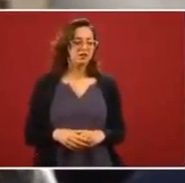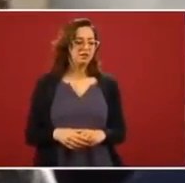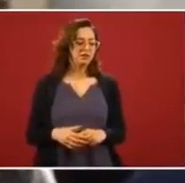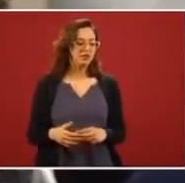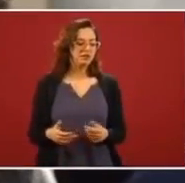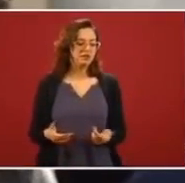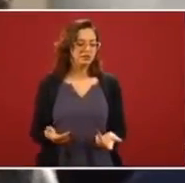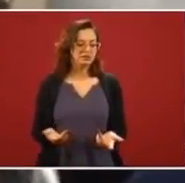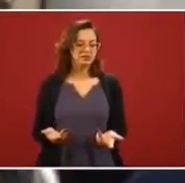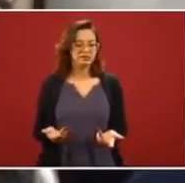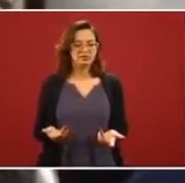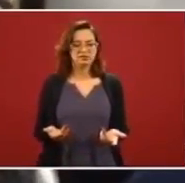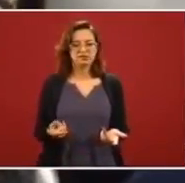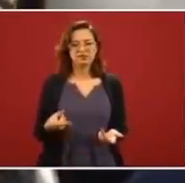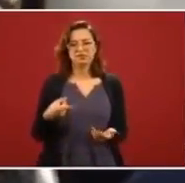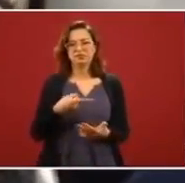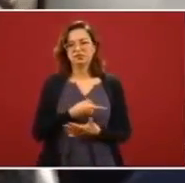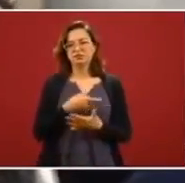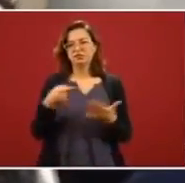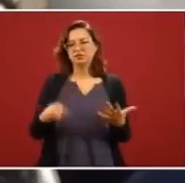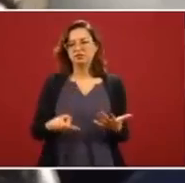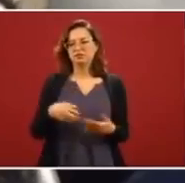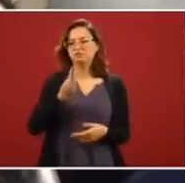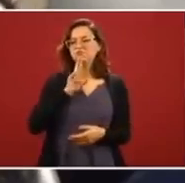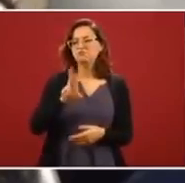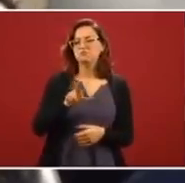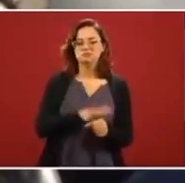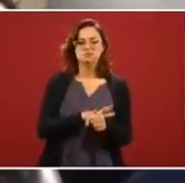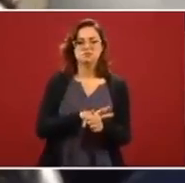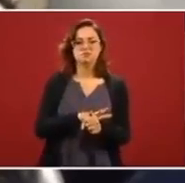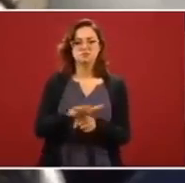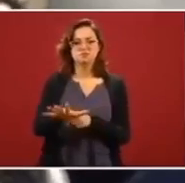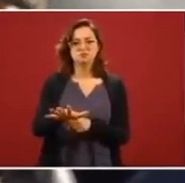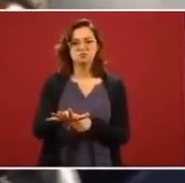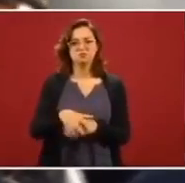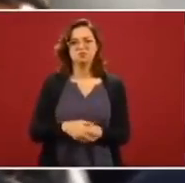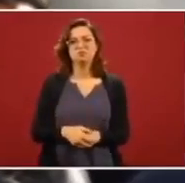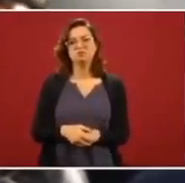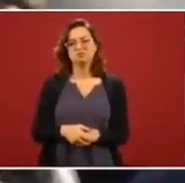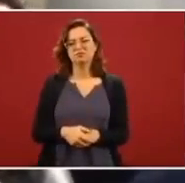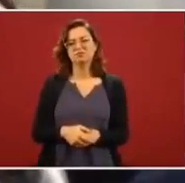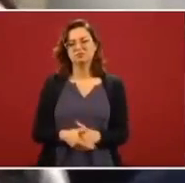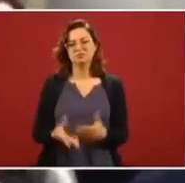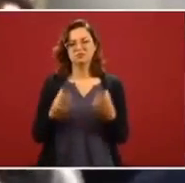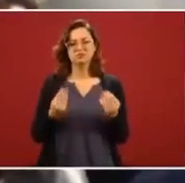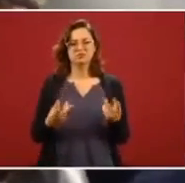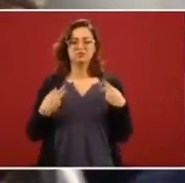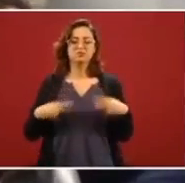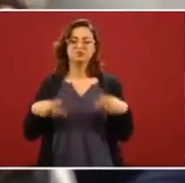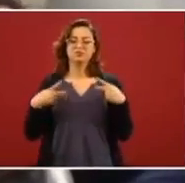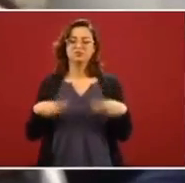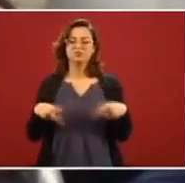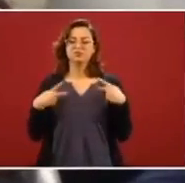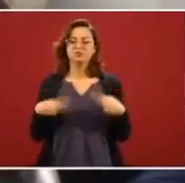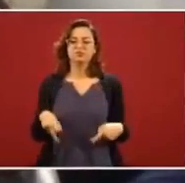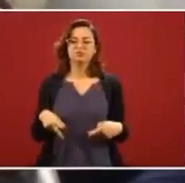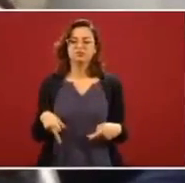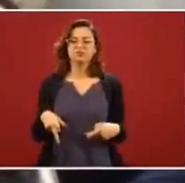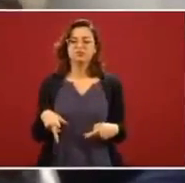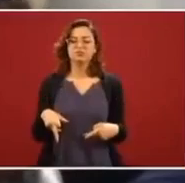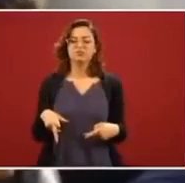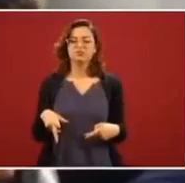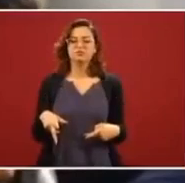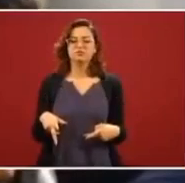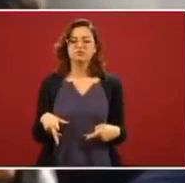No sé qué puede usted contestarme al respecto, pero sí hay mucha gente que tiene un